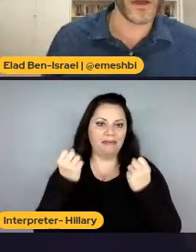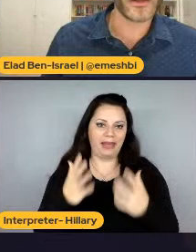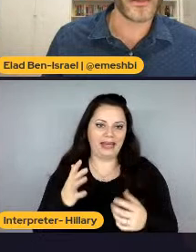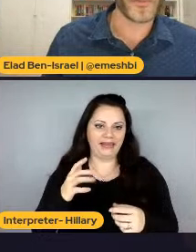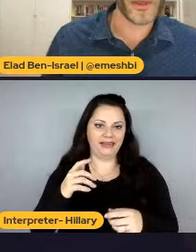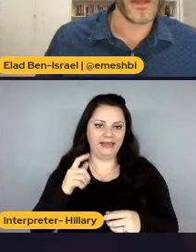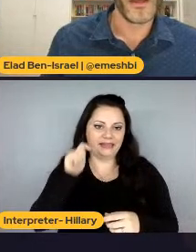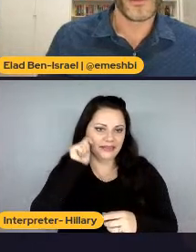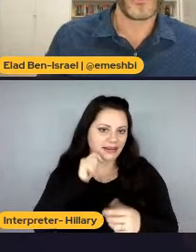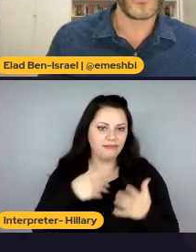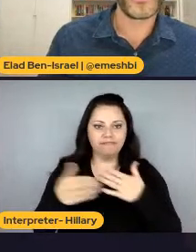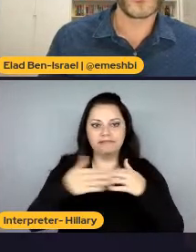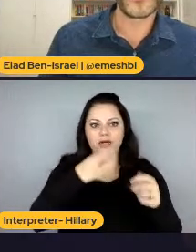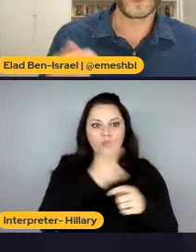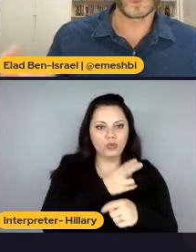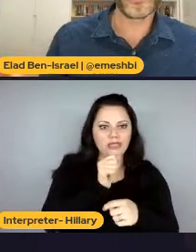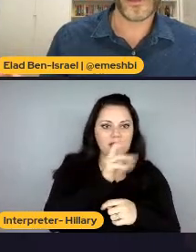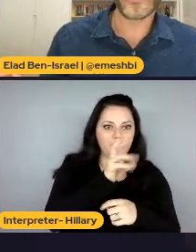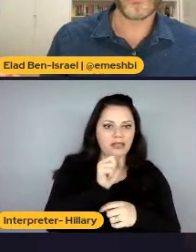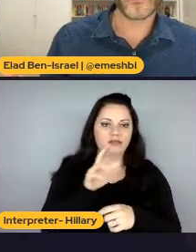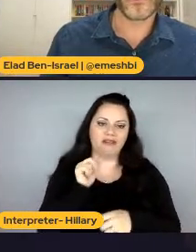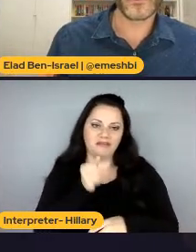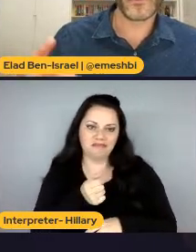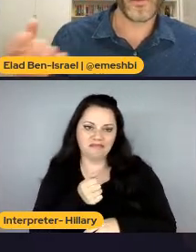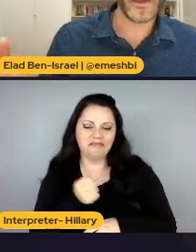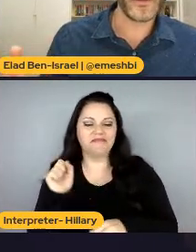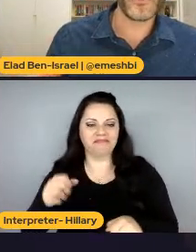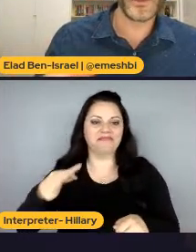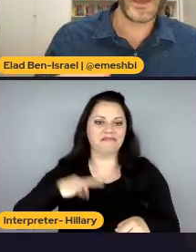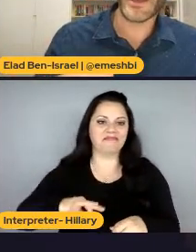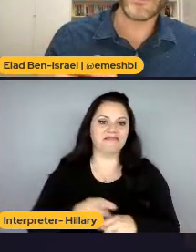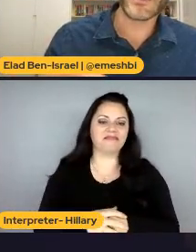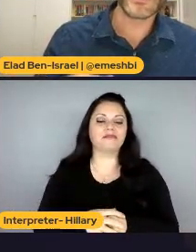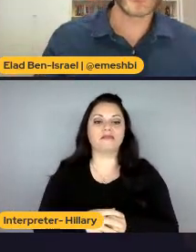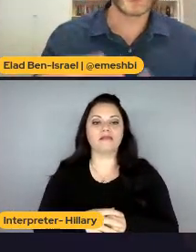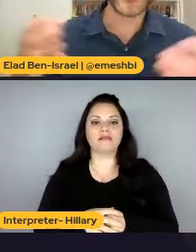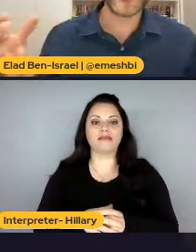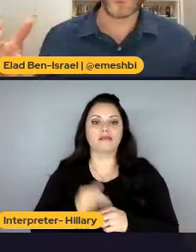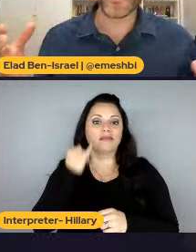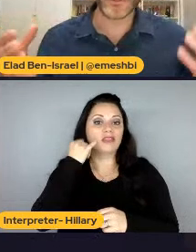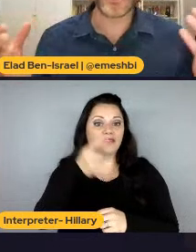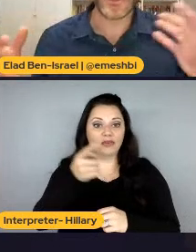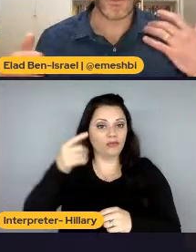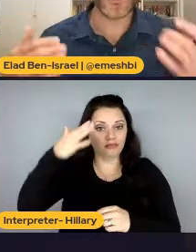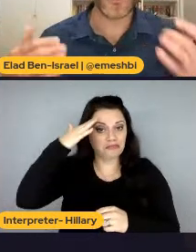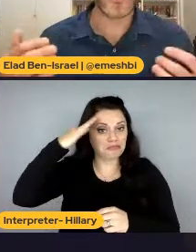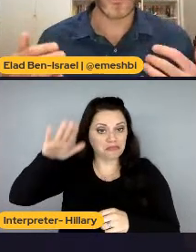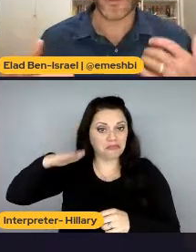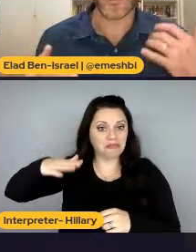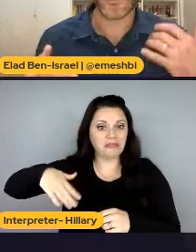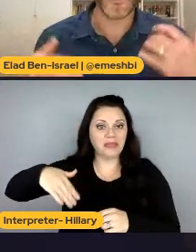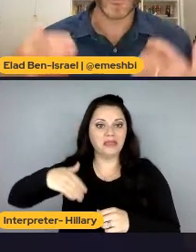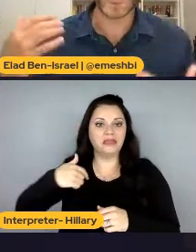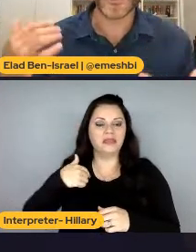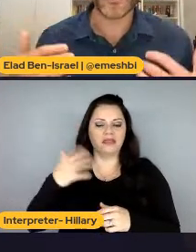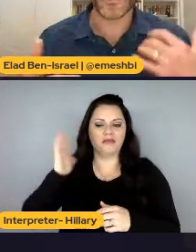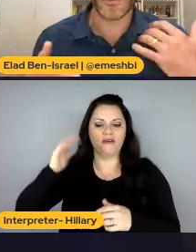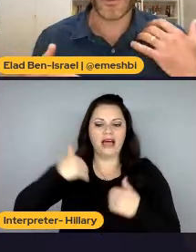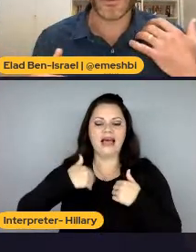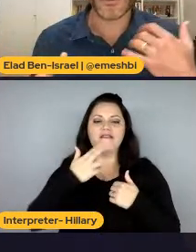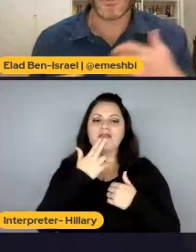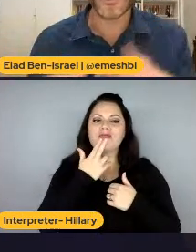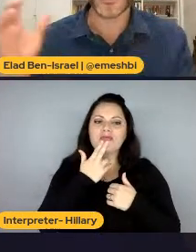AWS or not. If you're not aware, we had this really cute